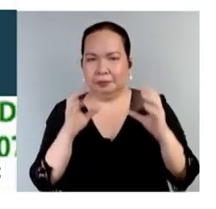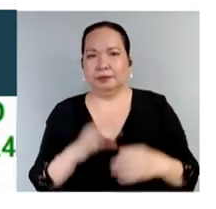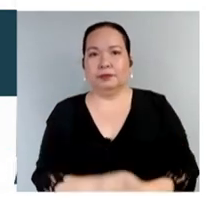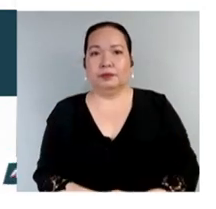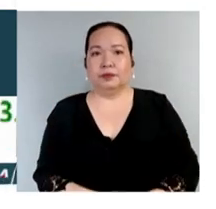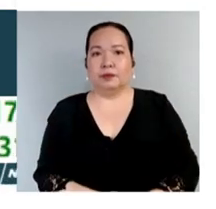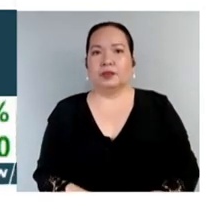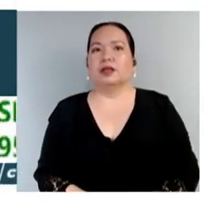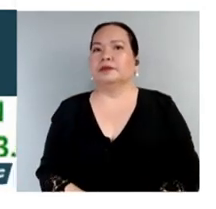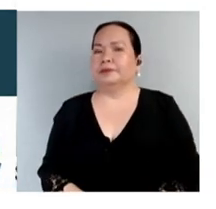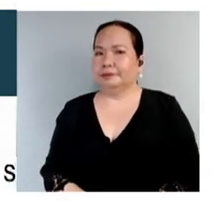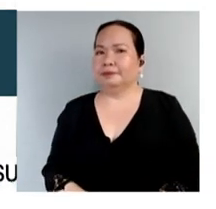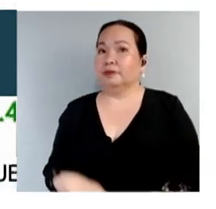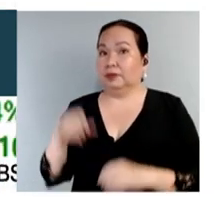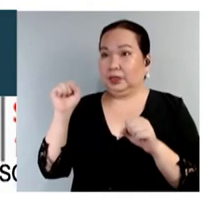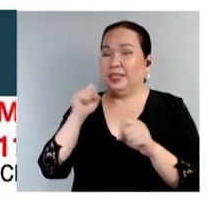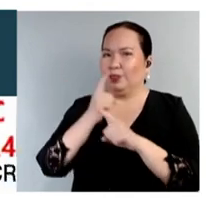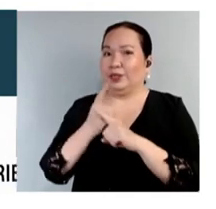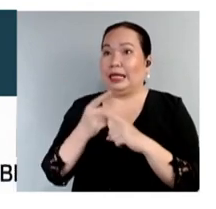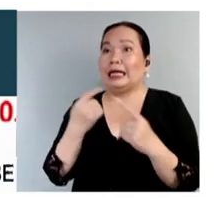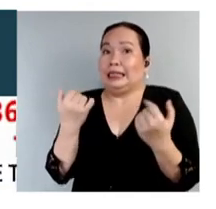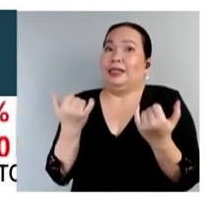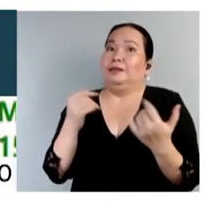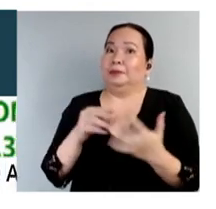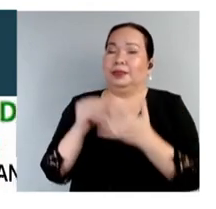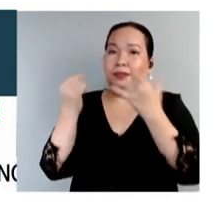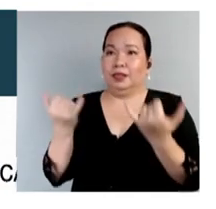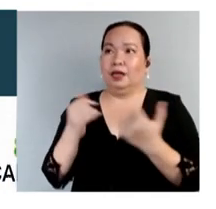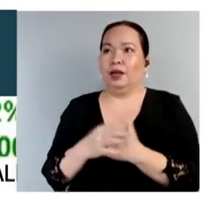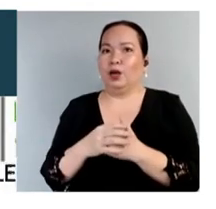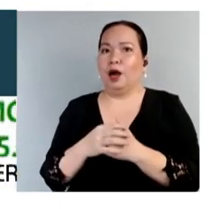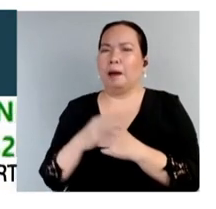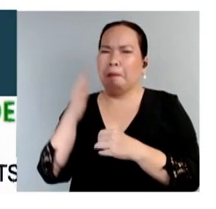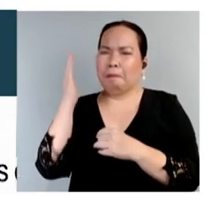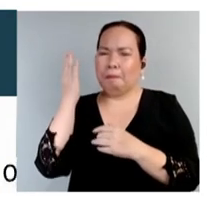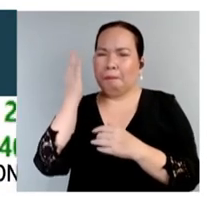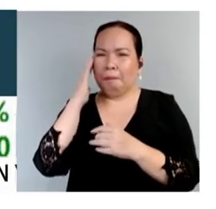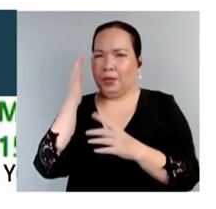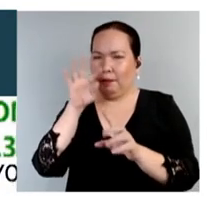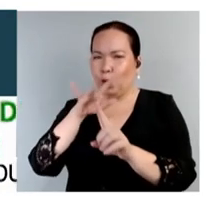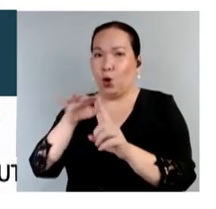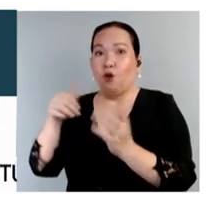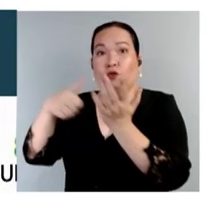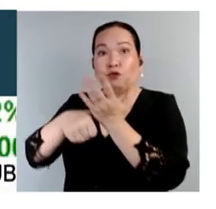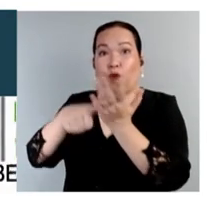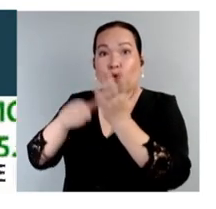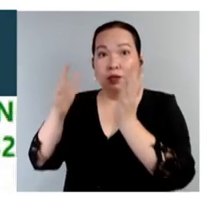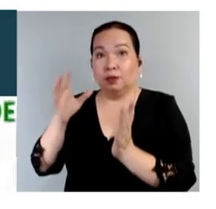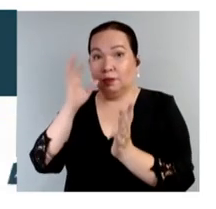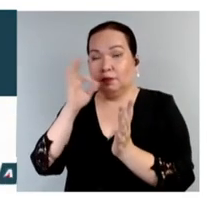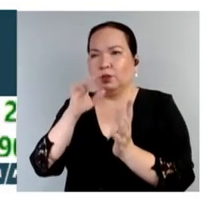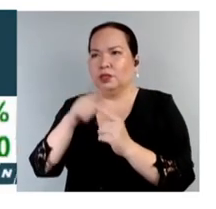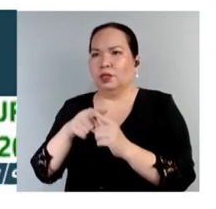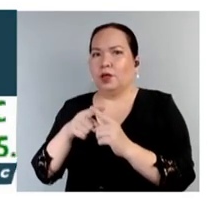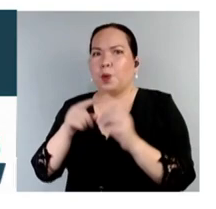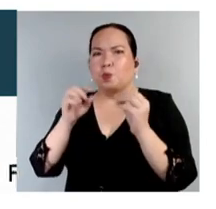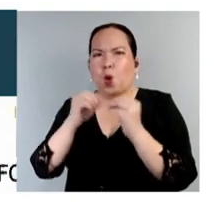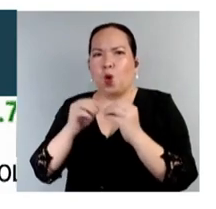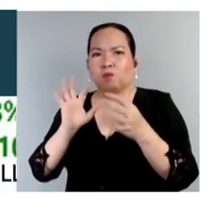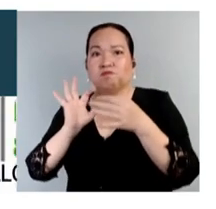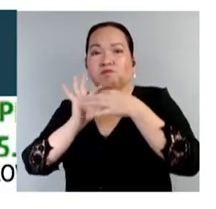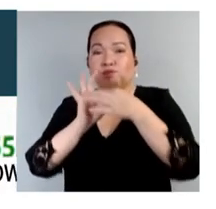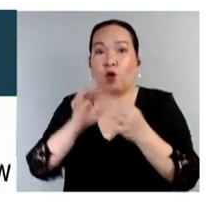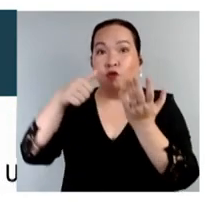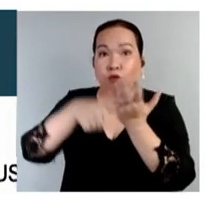ever, we're going to see that voters will really vote on gut issues now more than